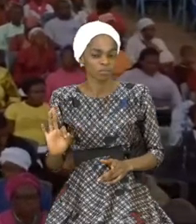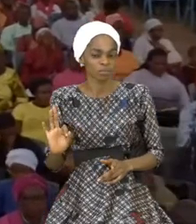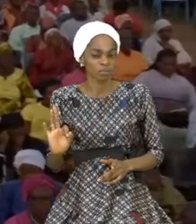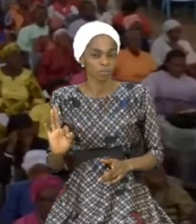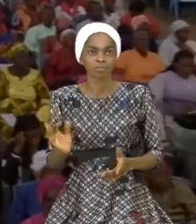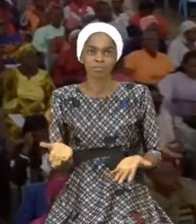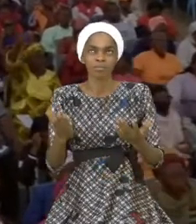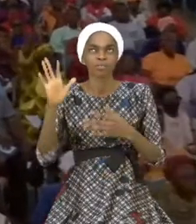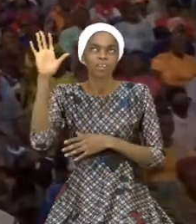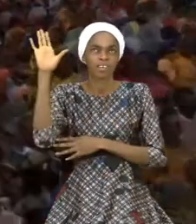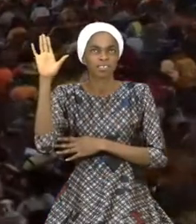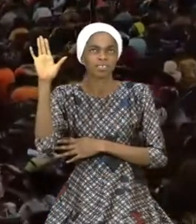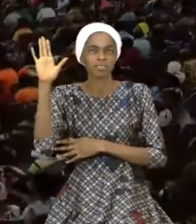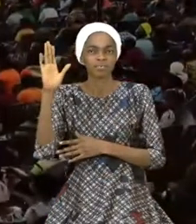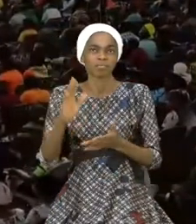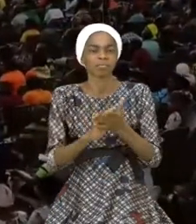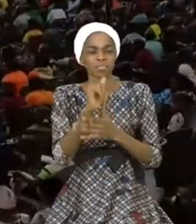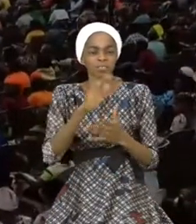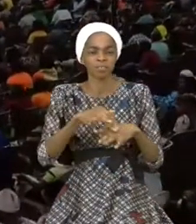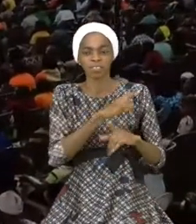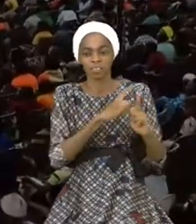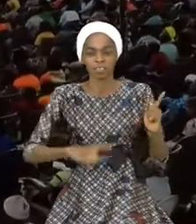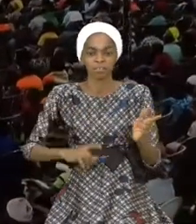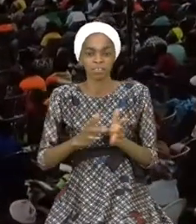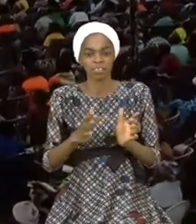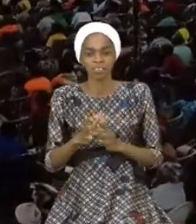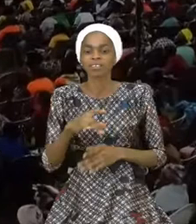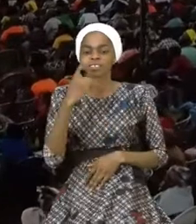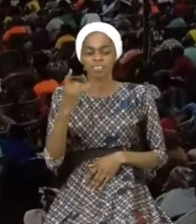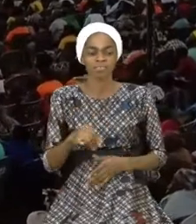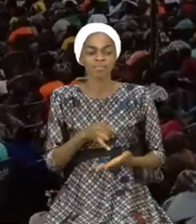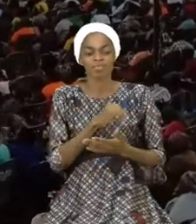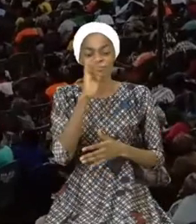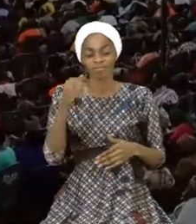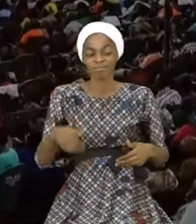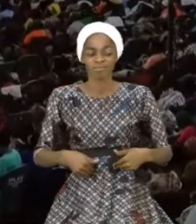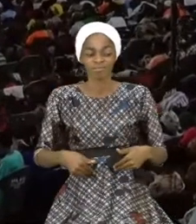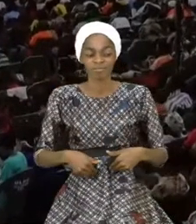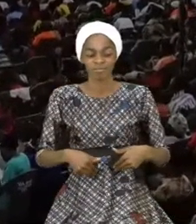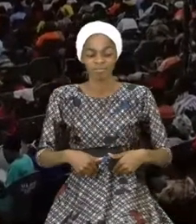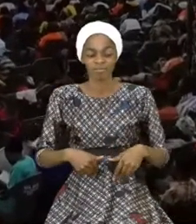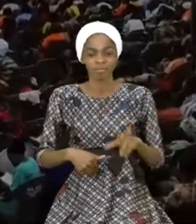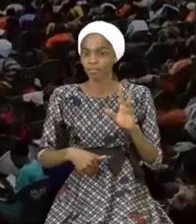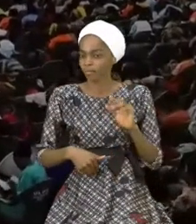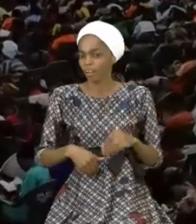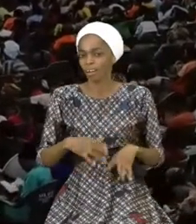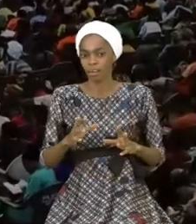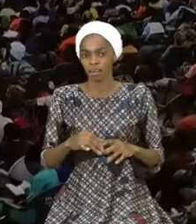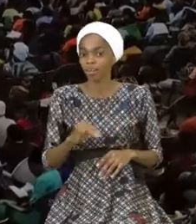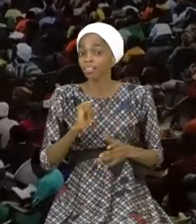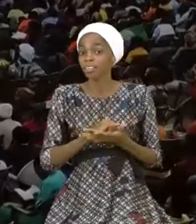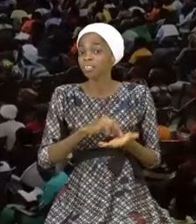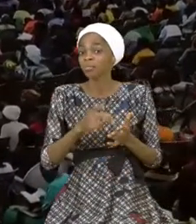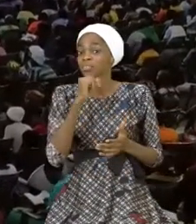up your hand, believe on the Lord Jesus, they say it's for young people. You didn't get the